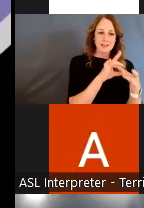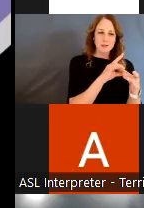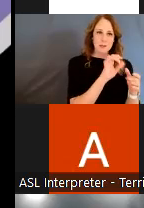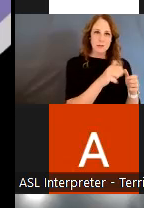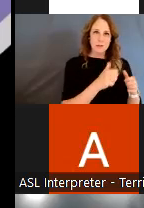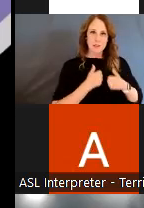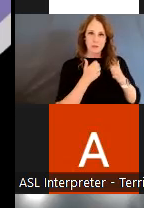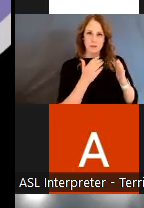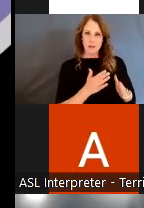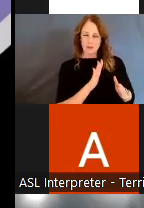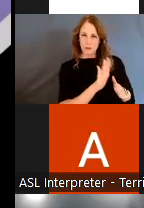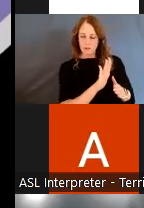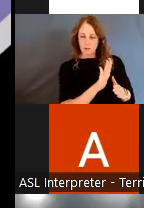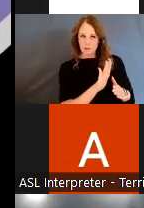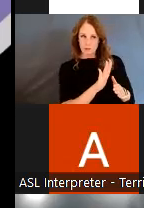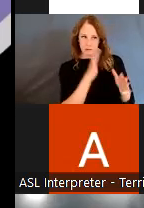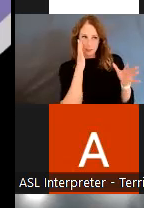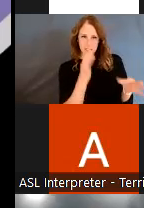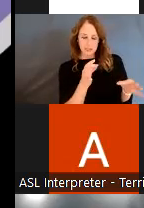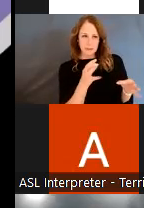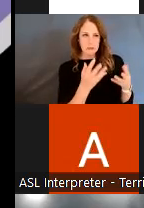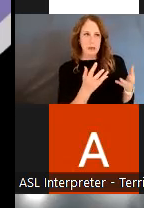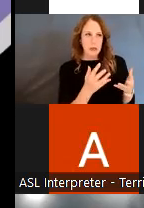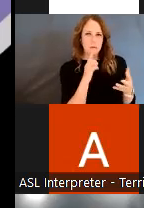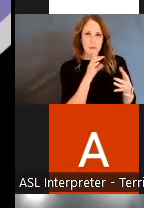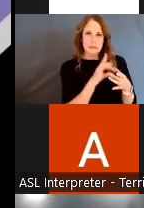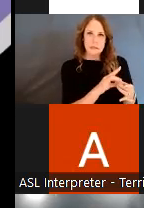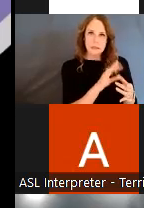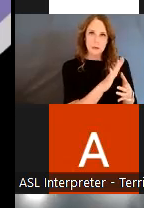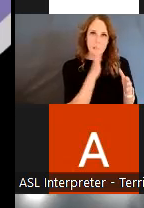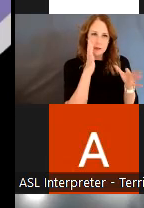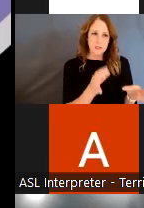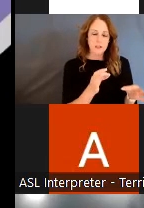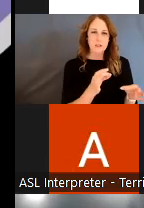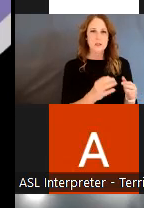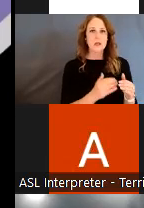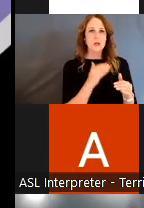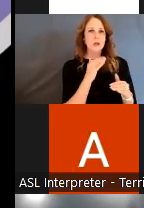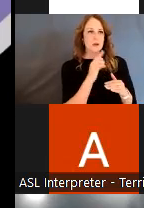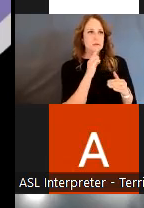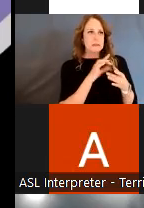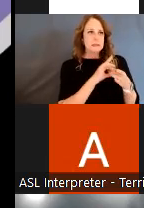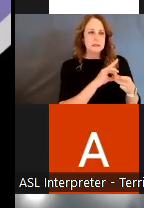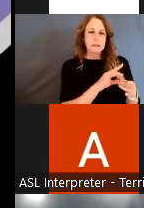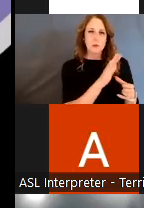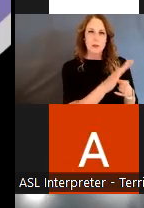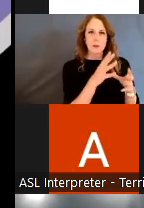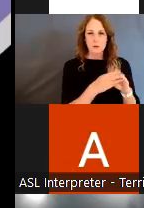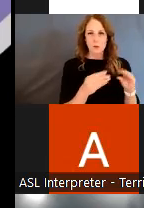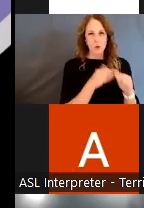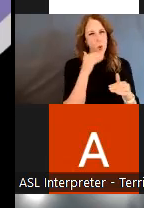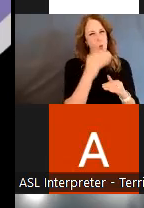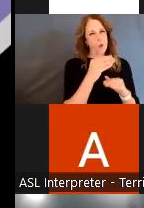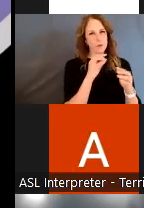survivor's decisions, over identifying with a survivor's story, difficulty